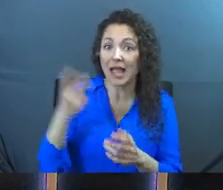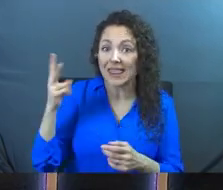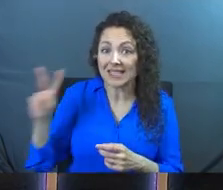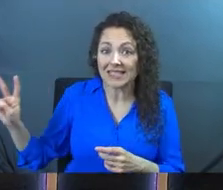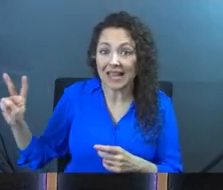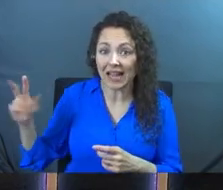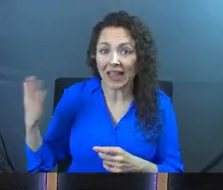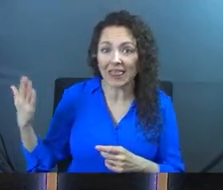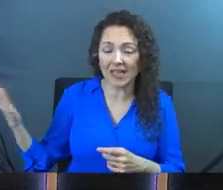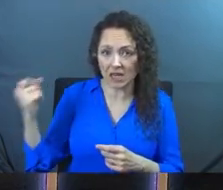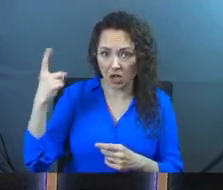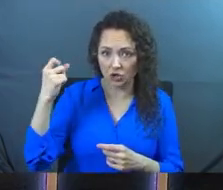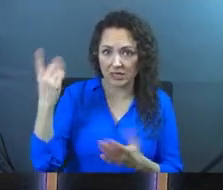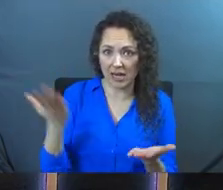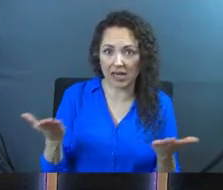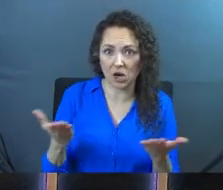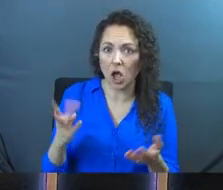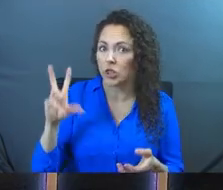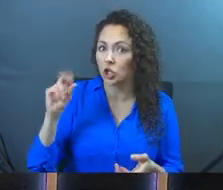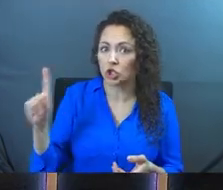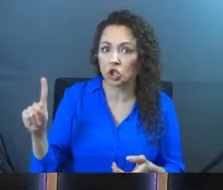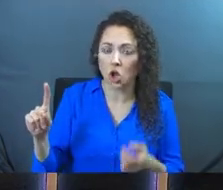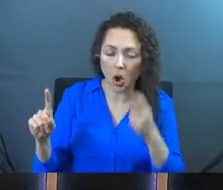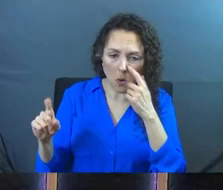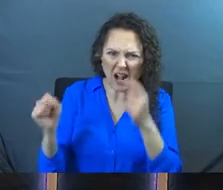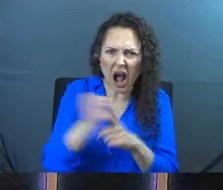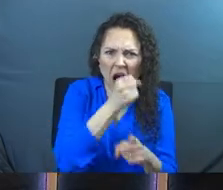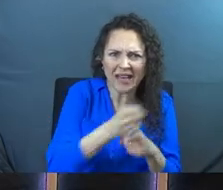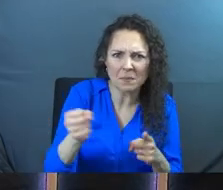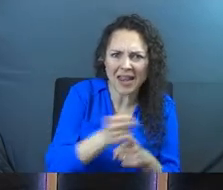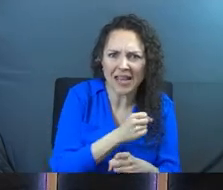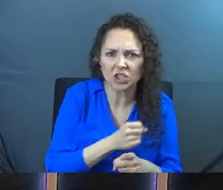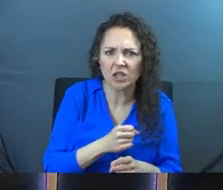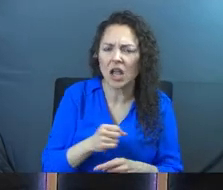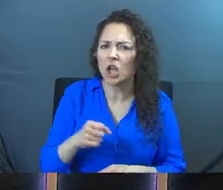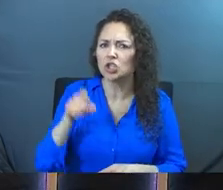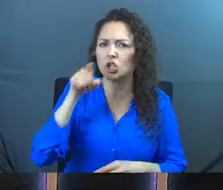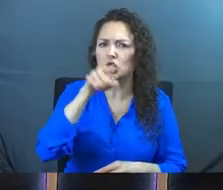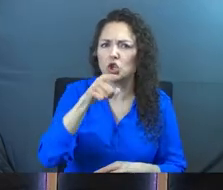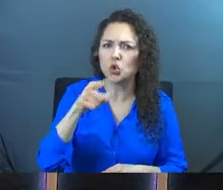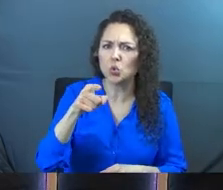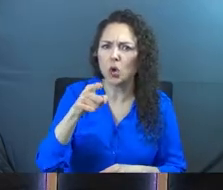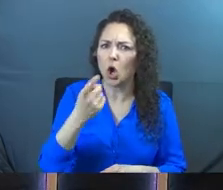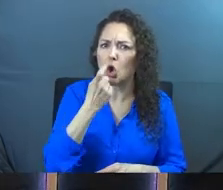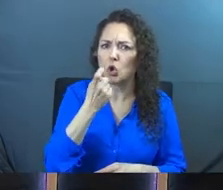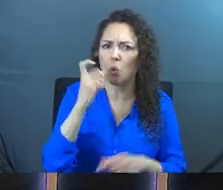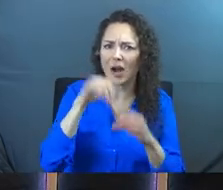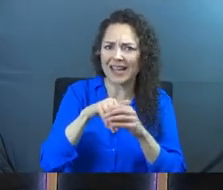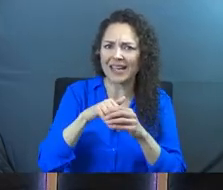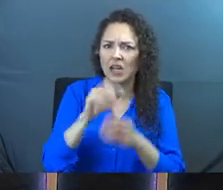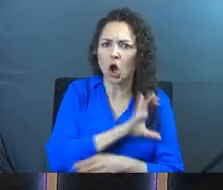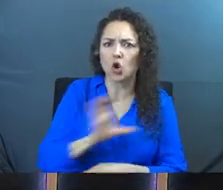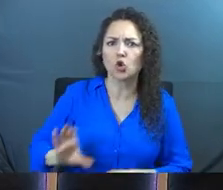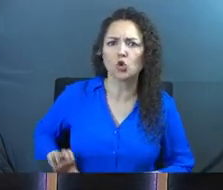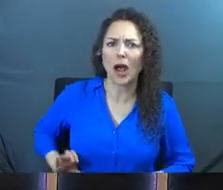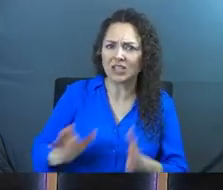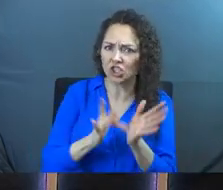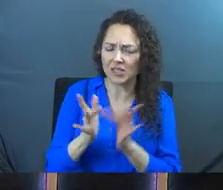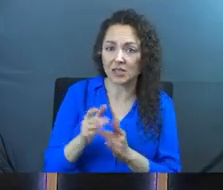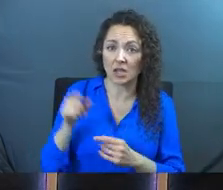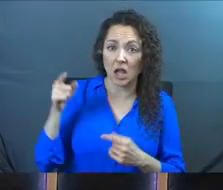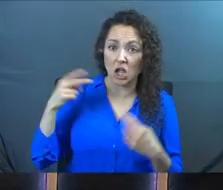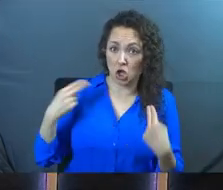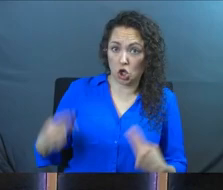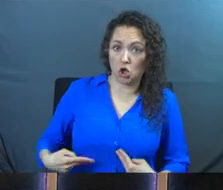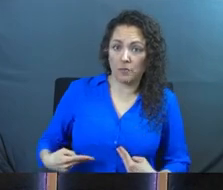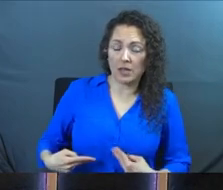thing to recognize here is that there is no condemnation for those in Christ Jesus. We can't get used to that. Because we as human beings have